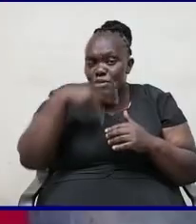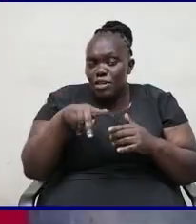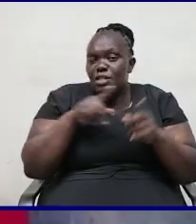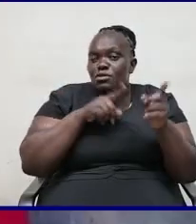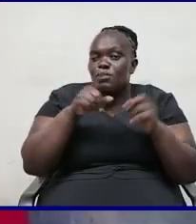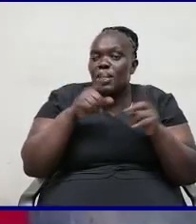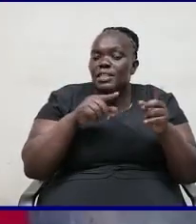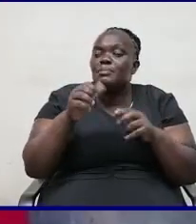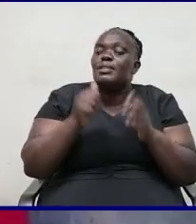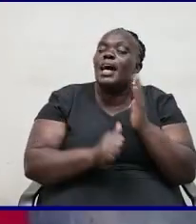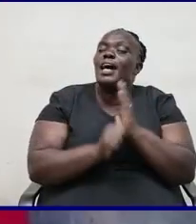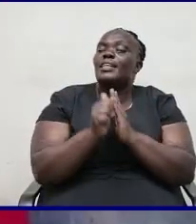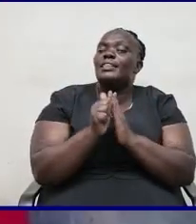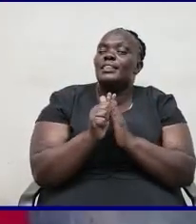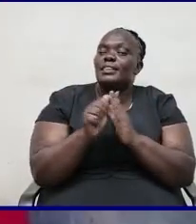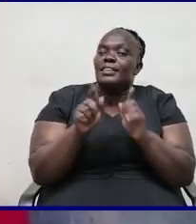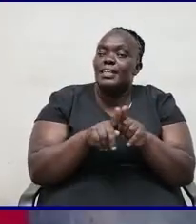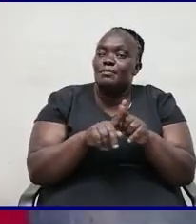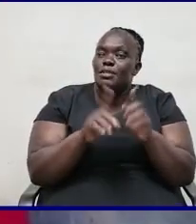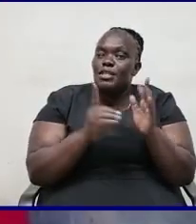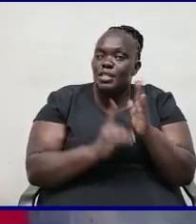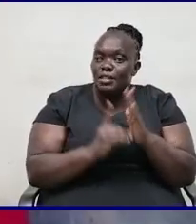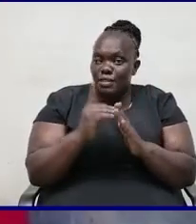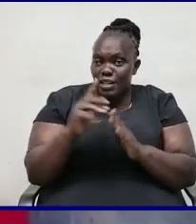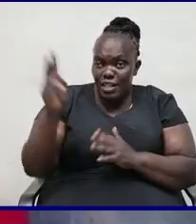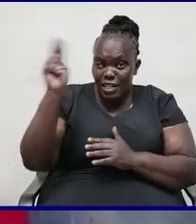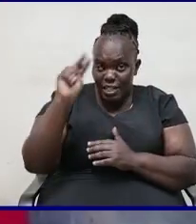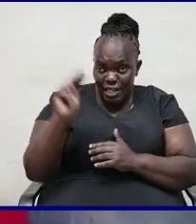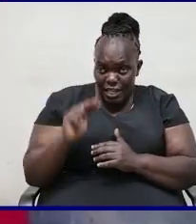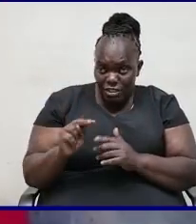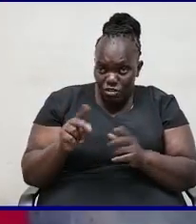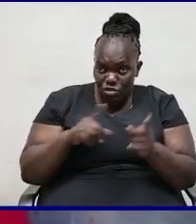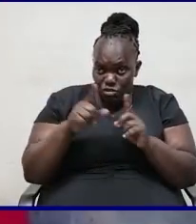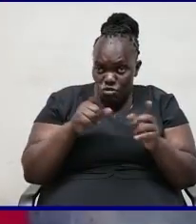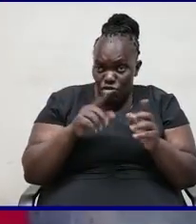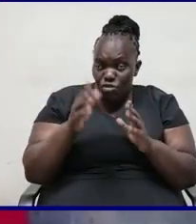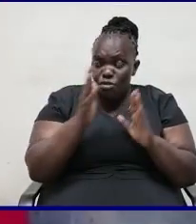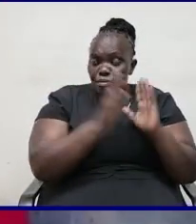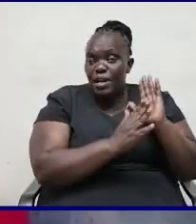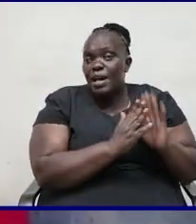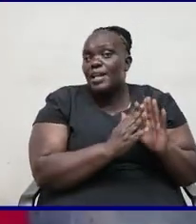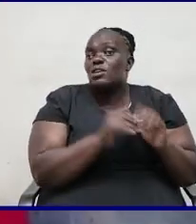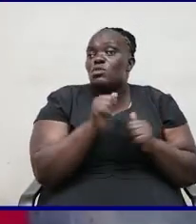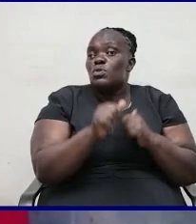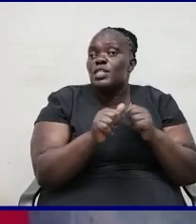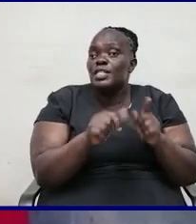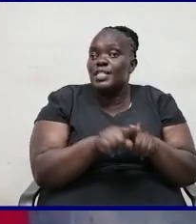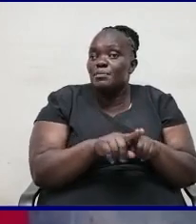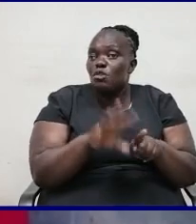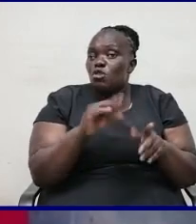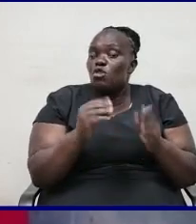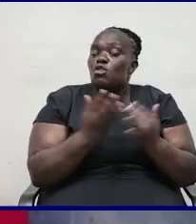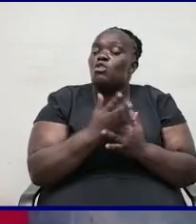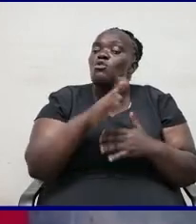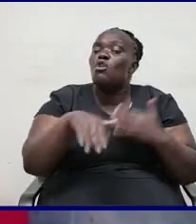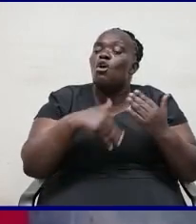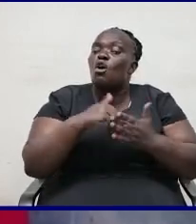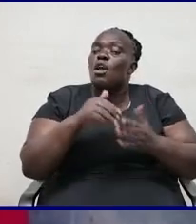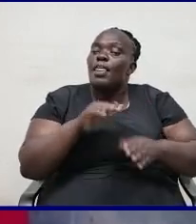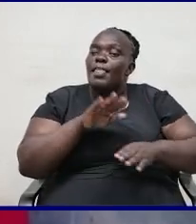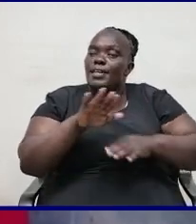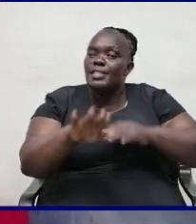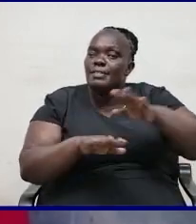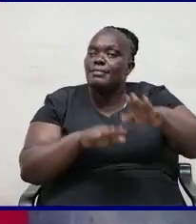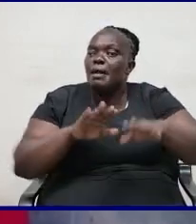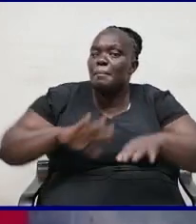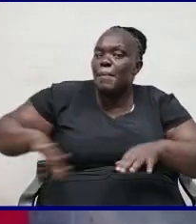the Tourism Act, and also developing the National Tourism Strategy, which we have actually gone through all the steps. What is